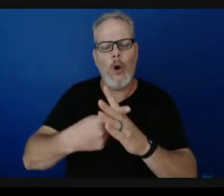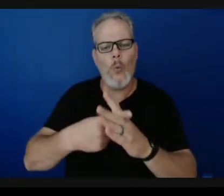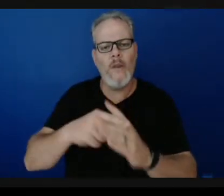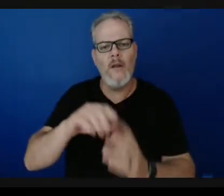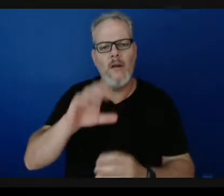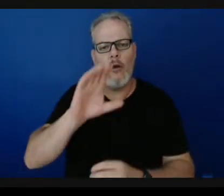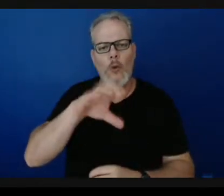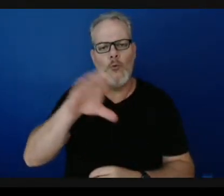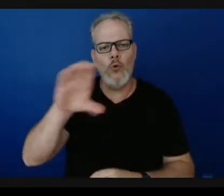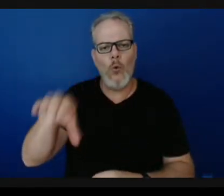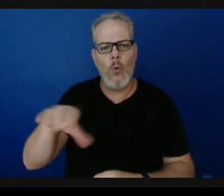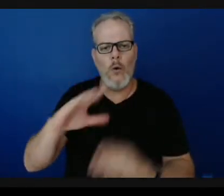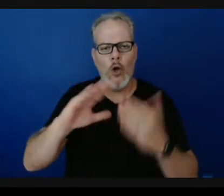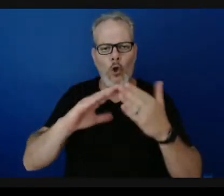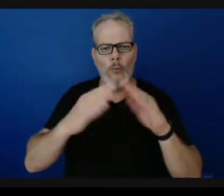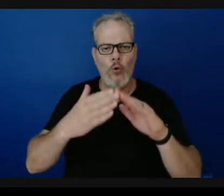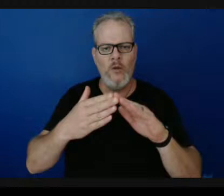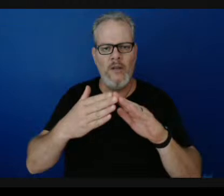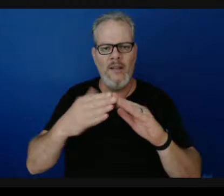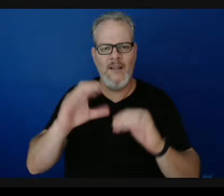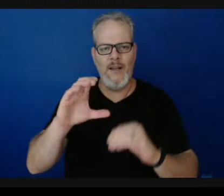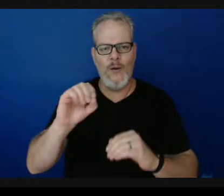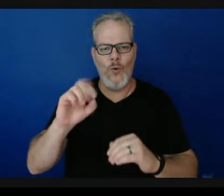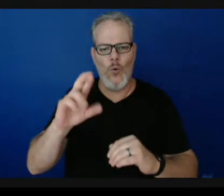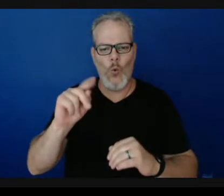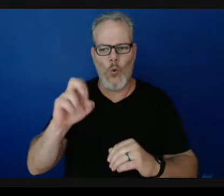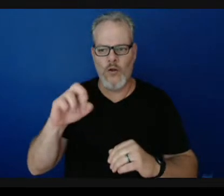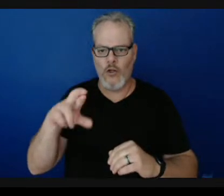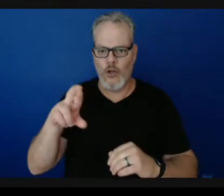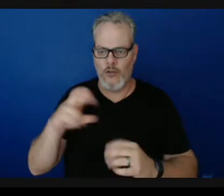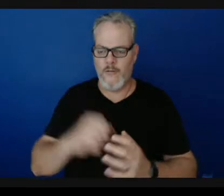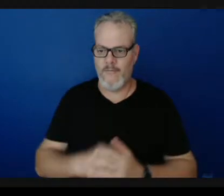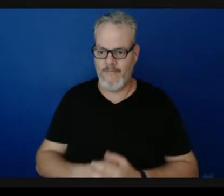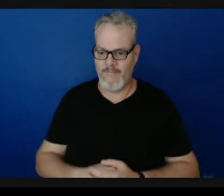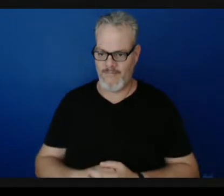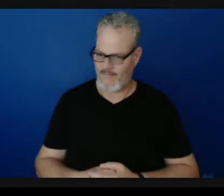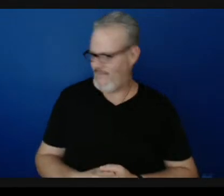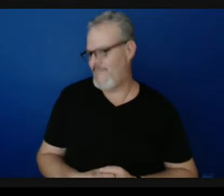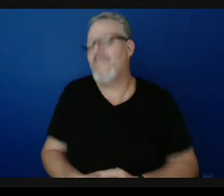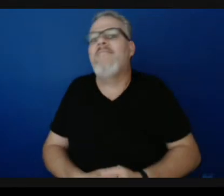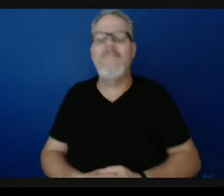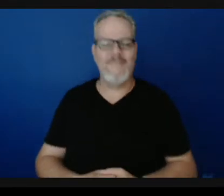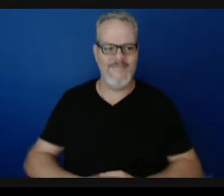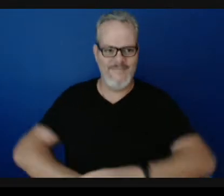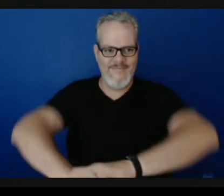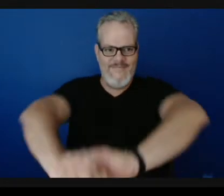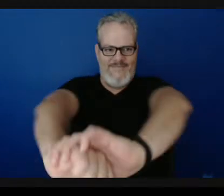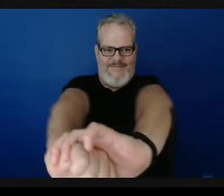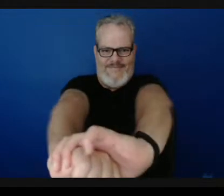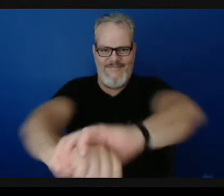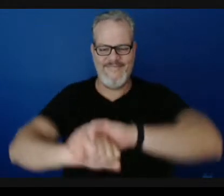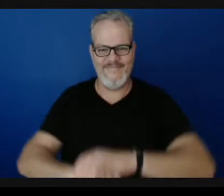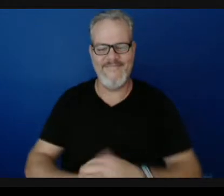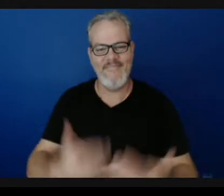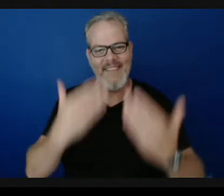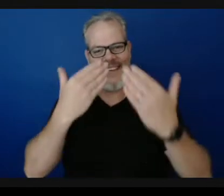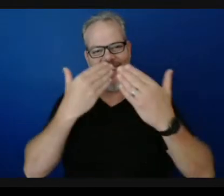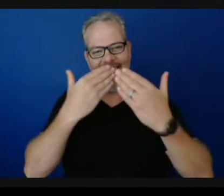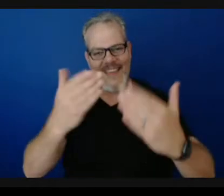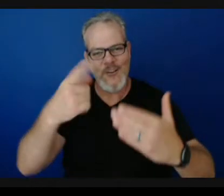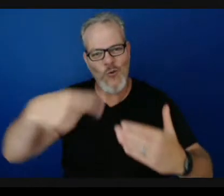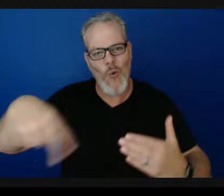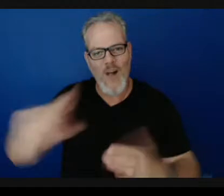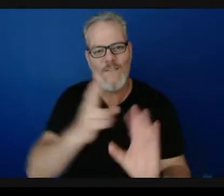that. There we go. Well, Happy New Year to everybody. First of all, thank you for joining us